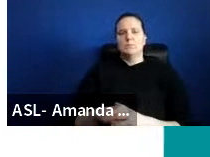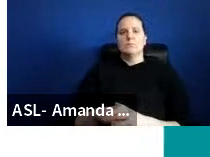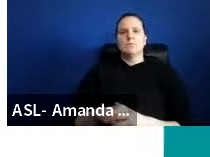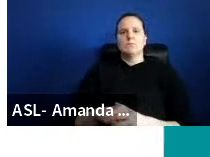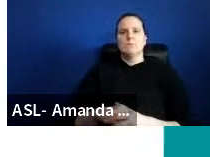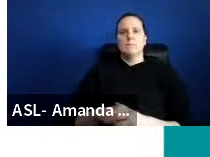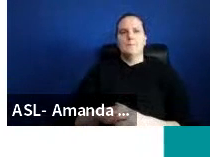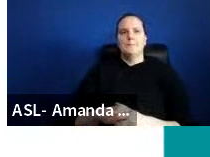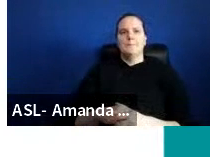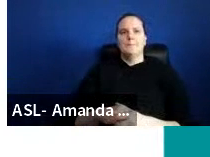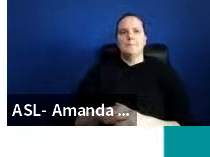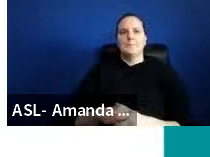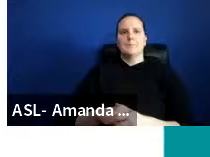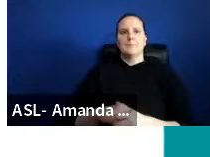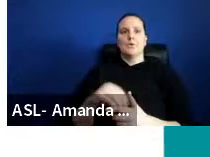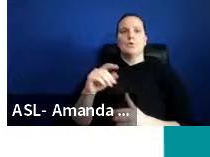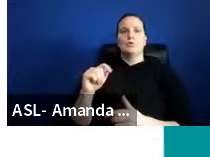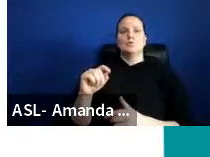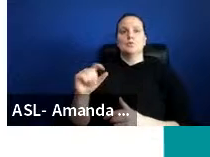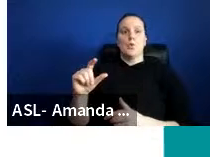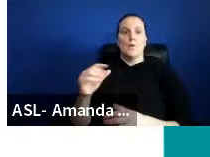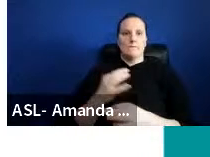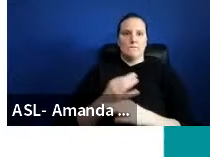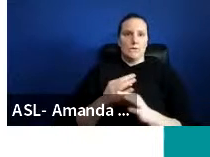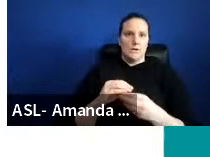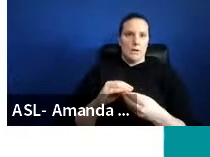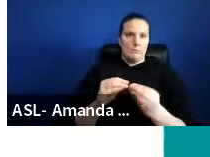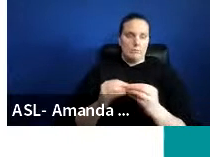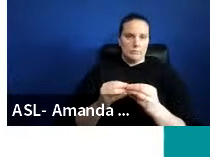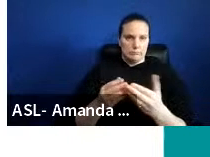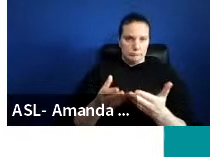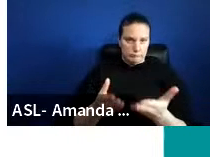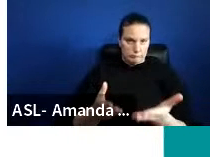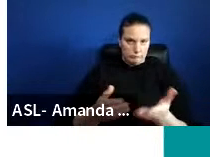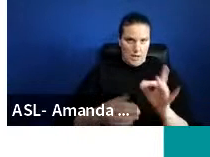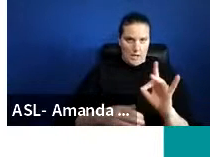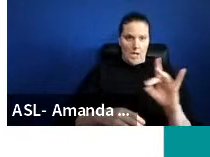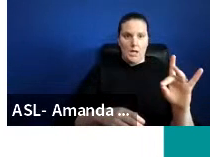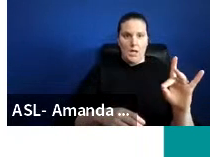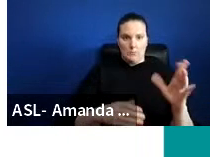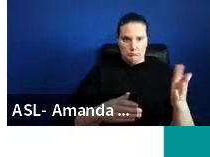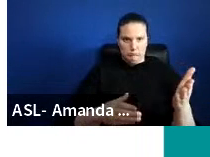503-897-9218 for our Oregonians. And then, of course, the toll-free number